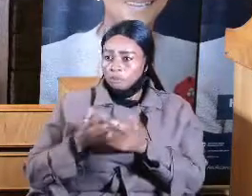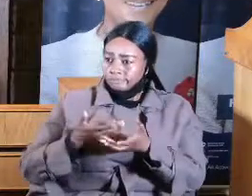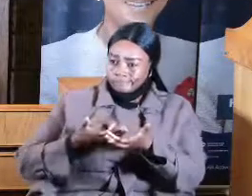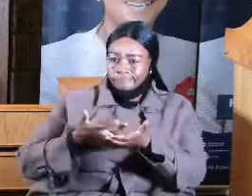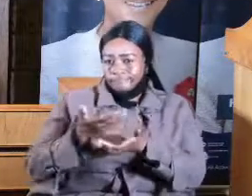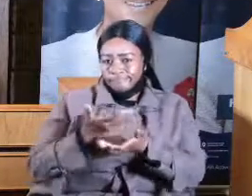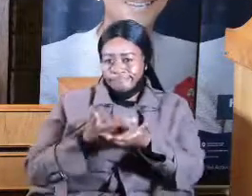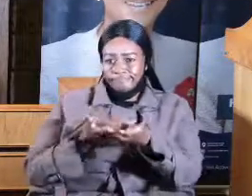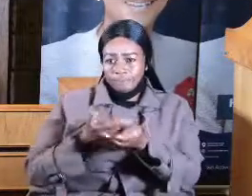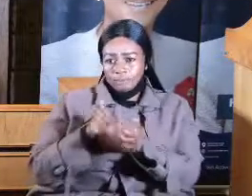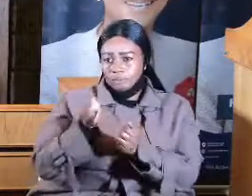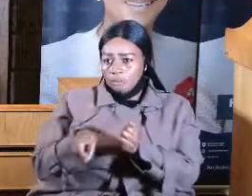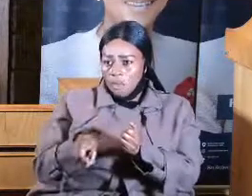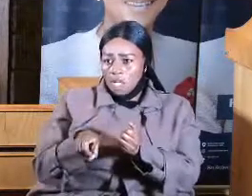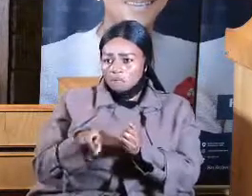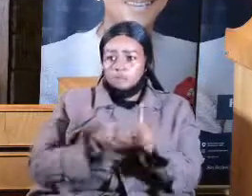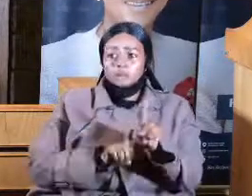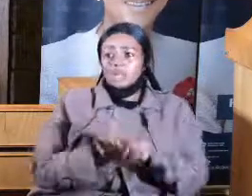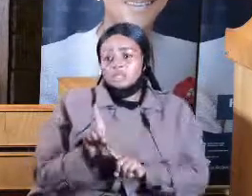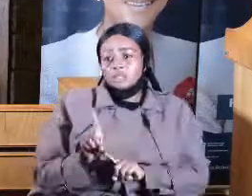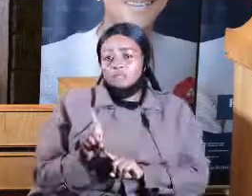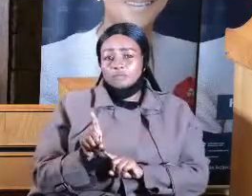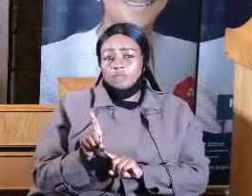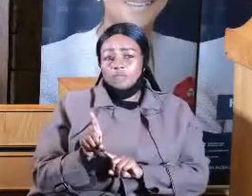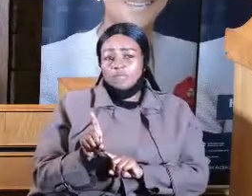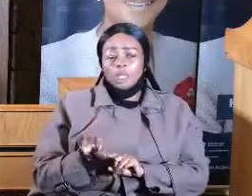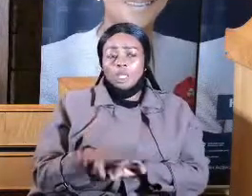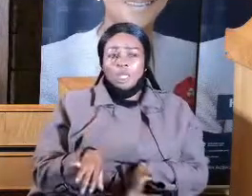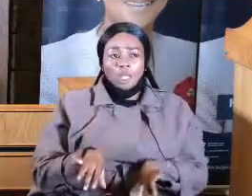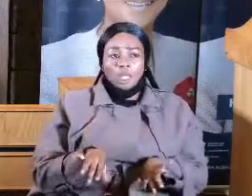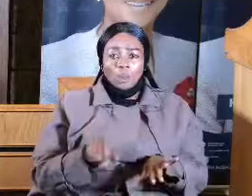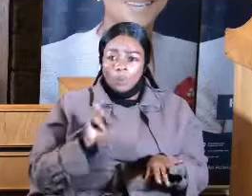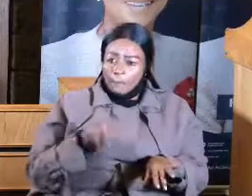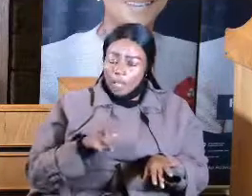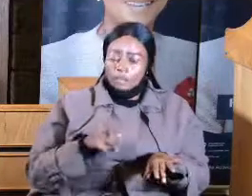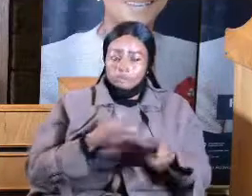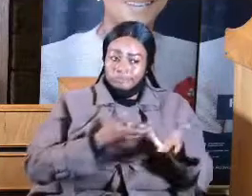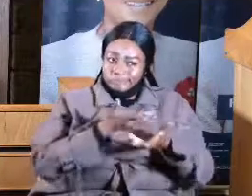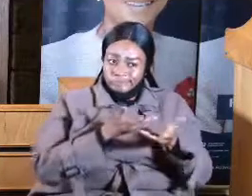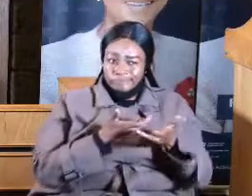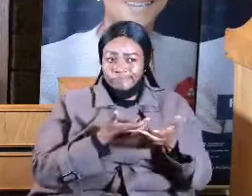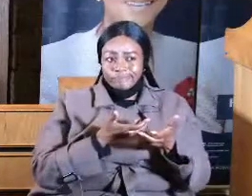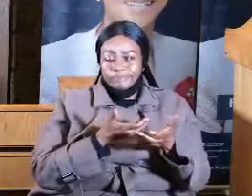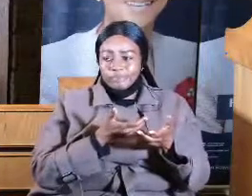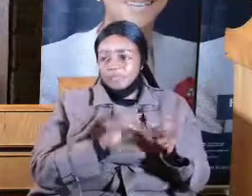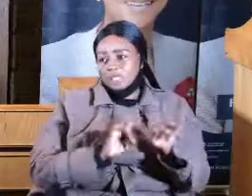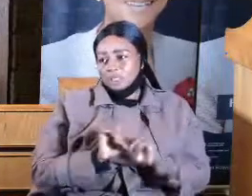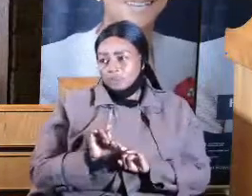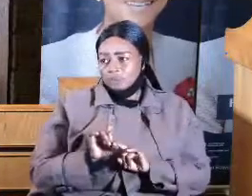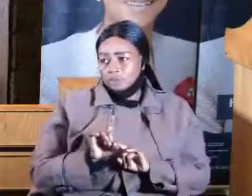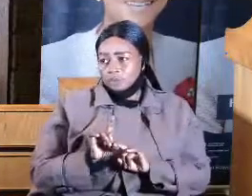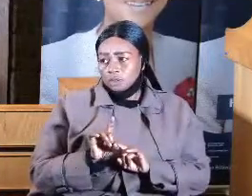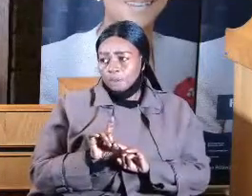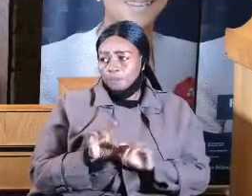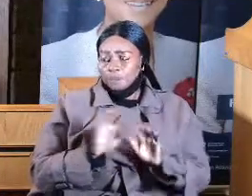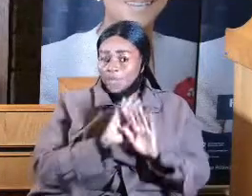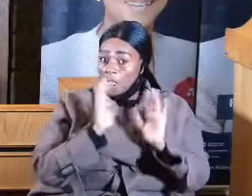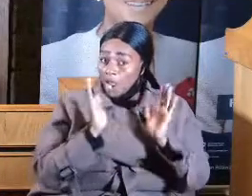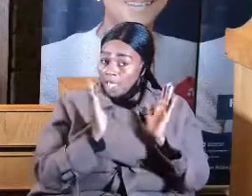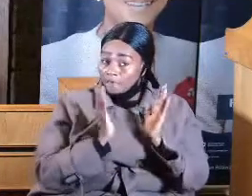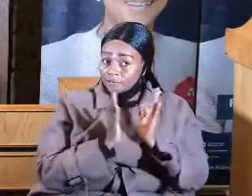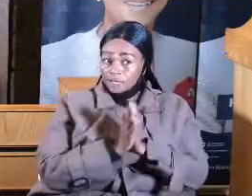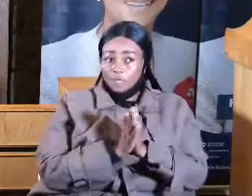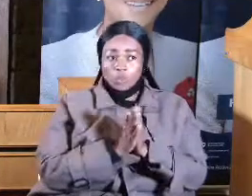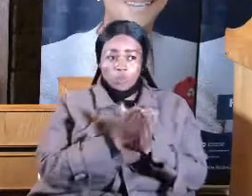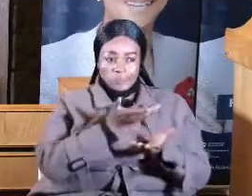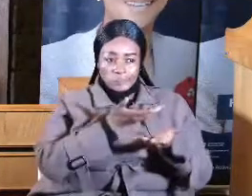engage progressively. Let us engage fruitfully. And everything that we are going to